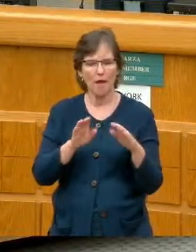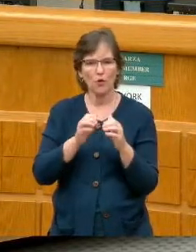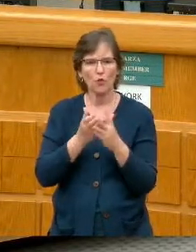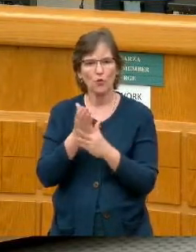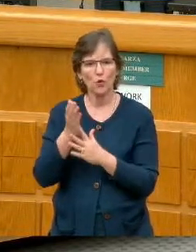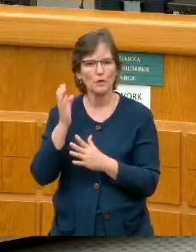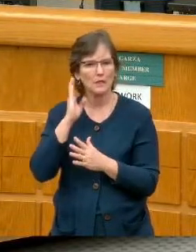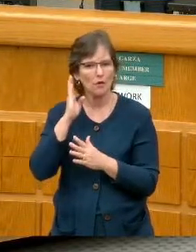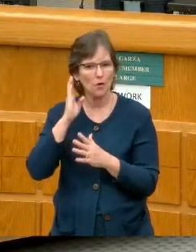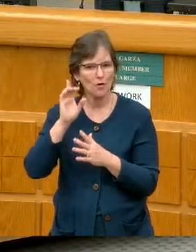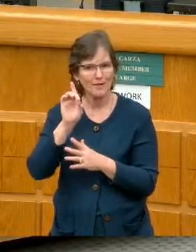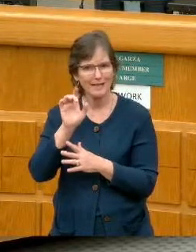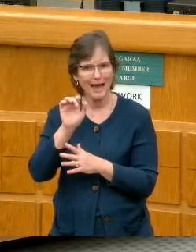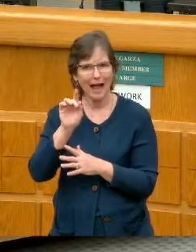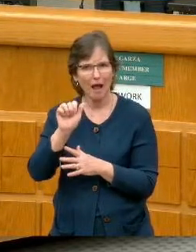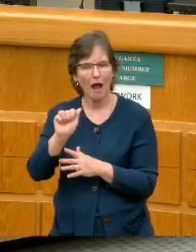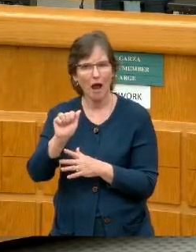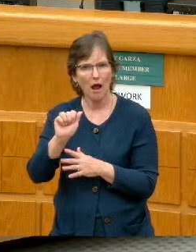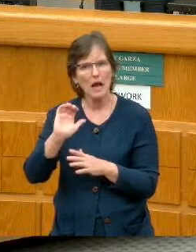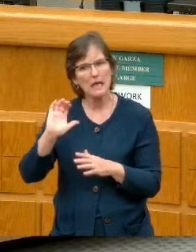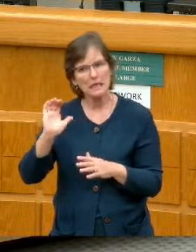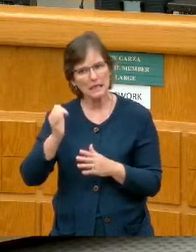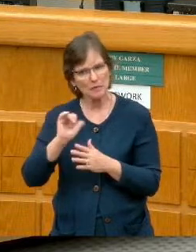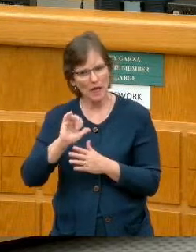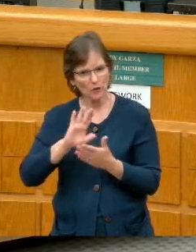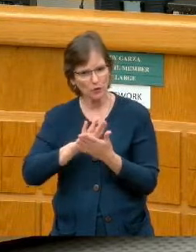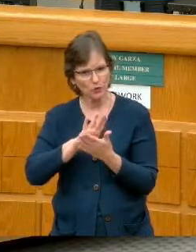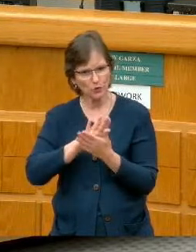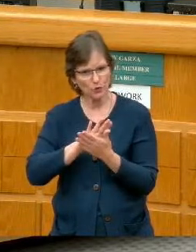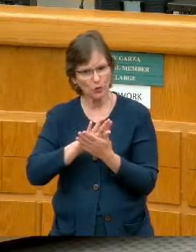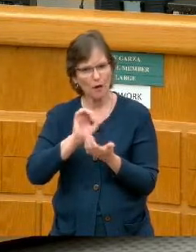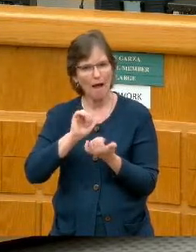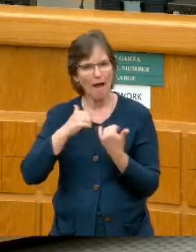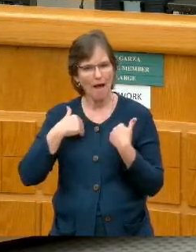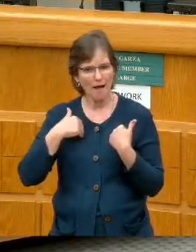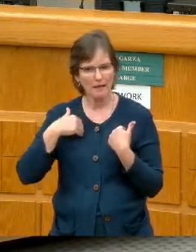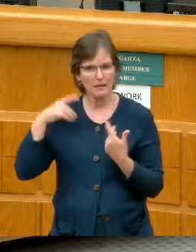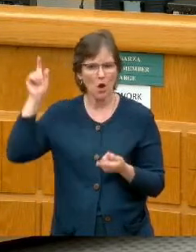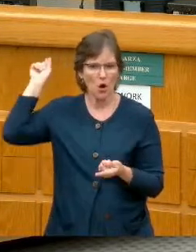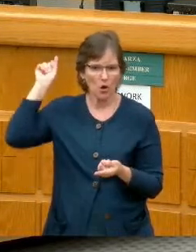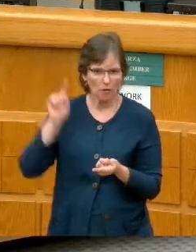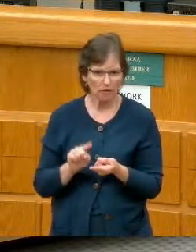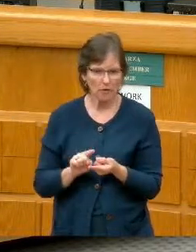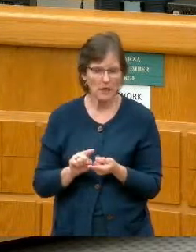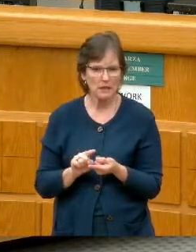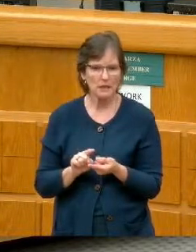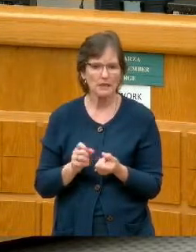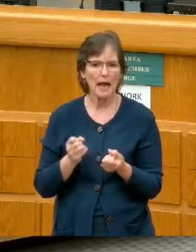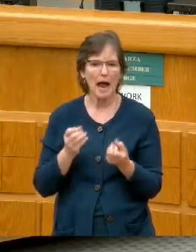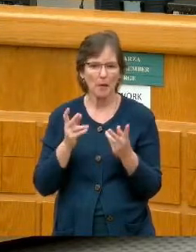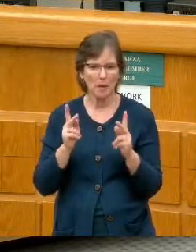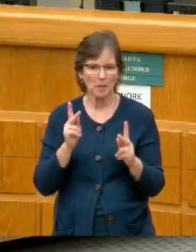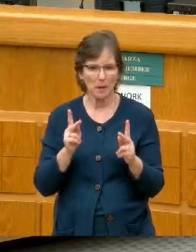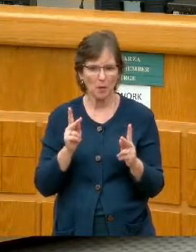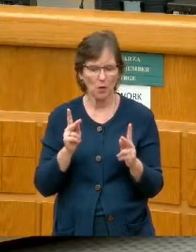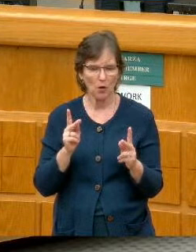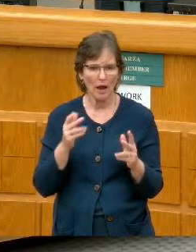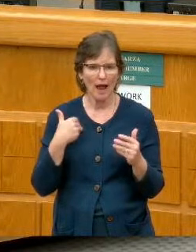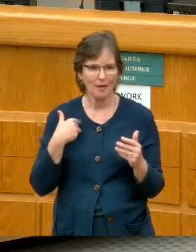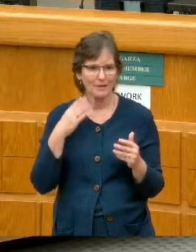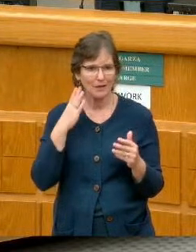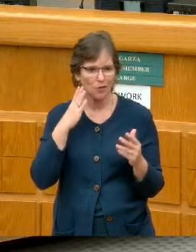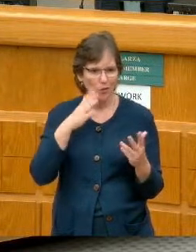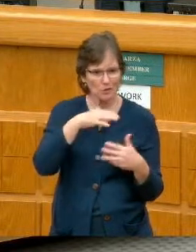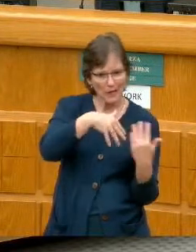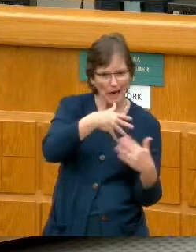remote schooling has triggered a decline in the amount of encounters that are occurring in terms of cell phones coming near each other, which can